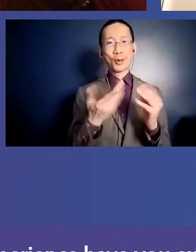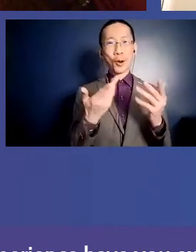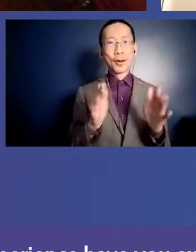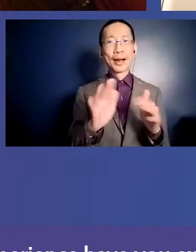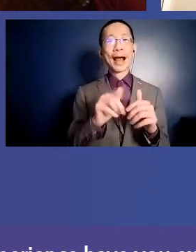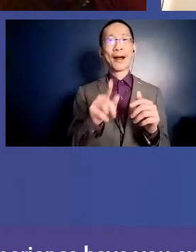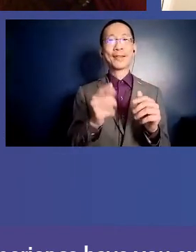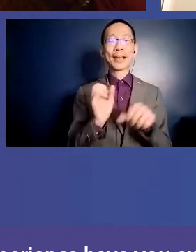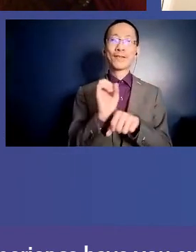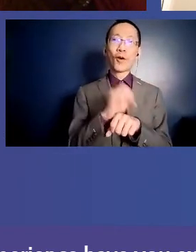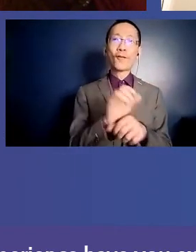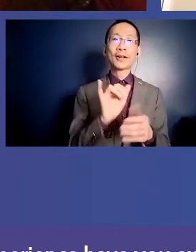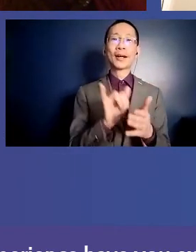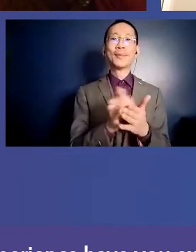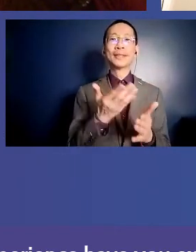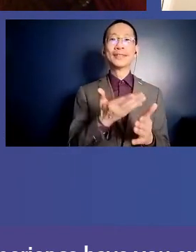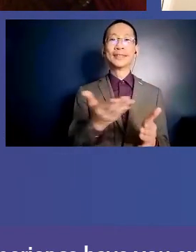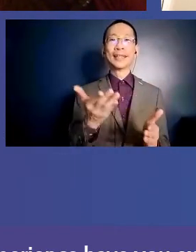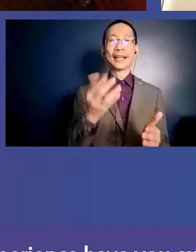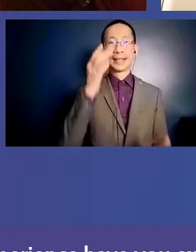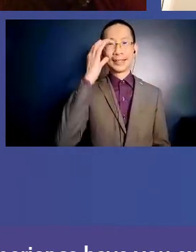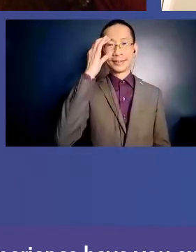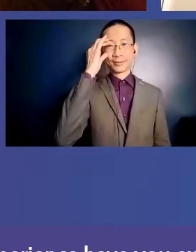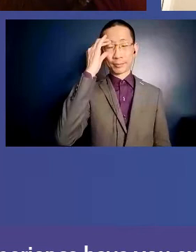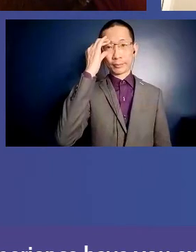already overcome this thing.